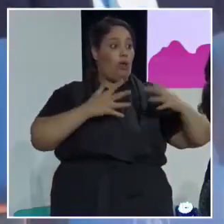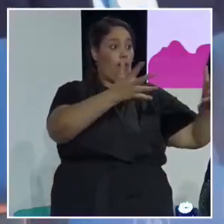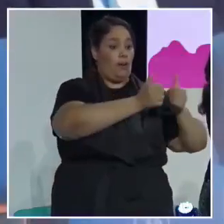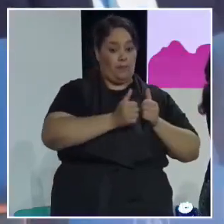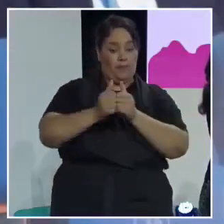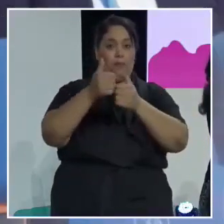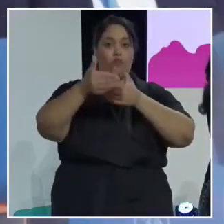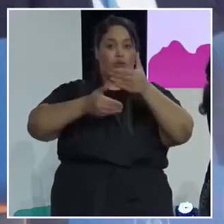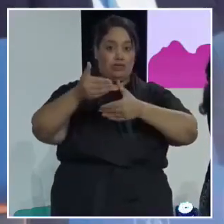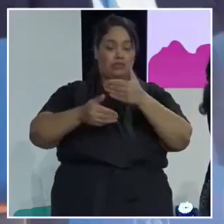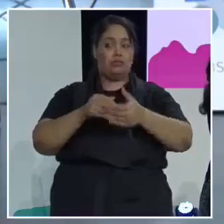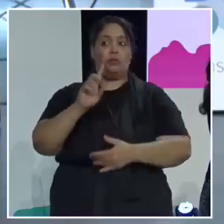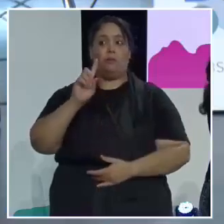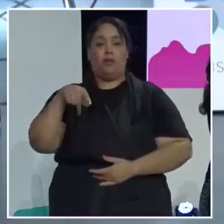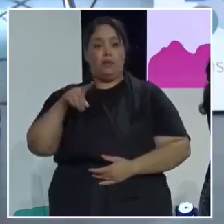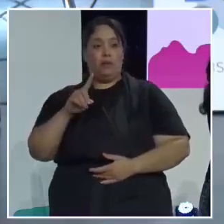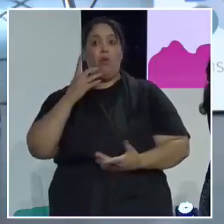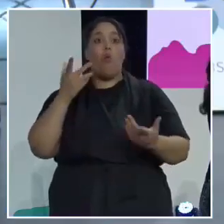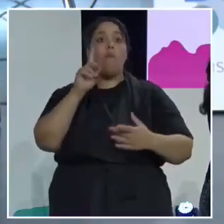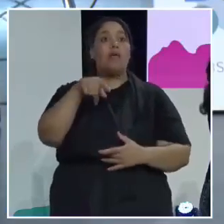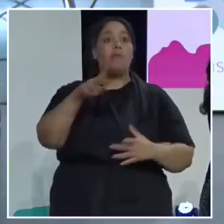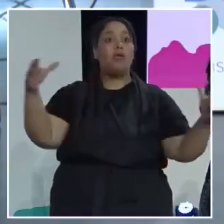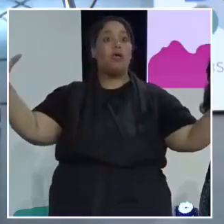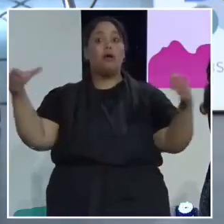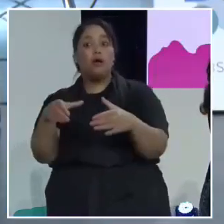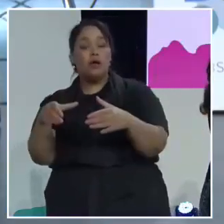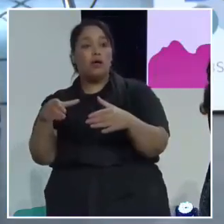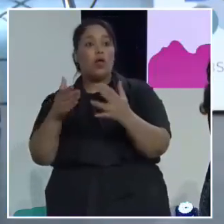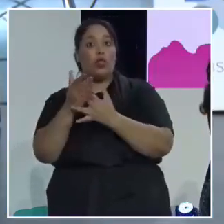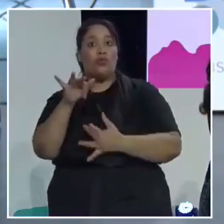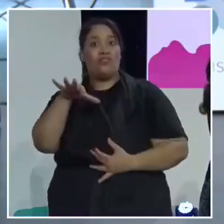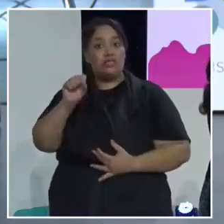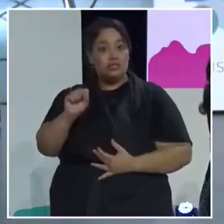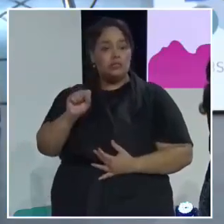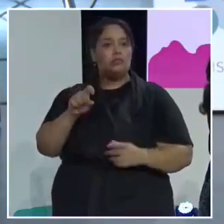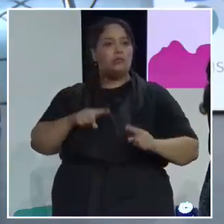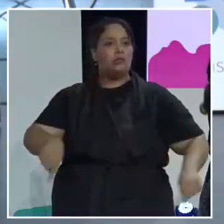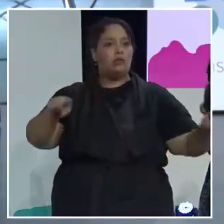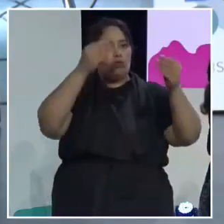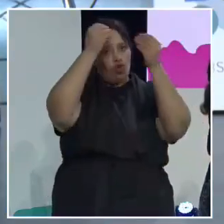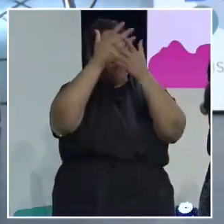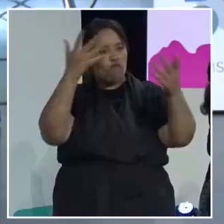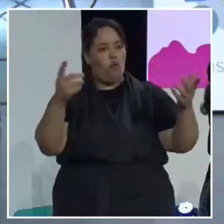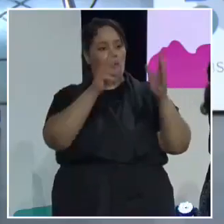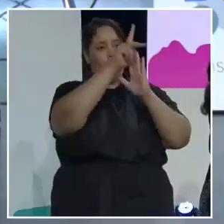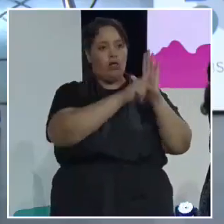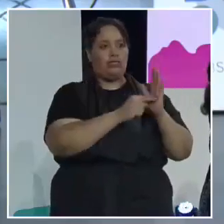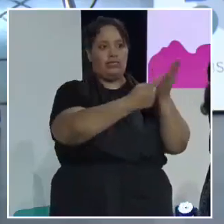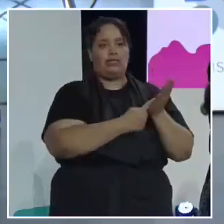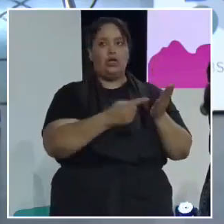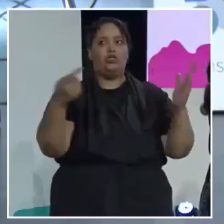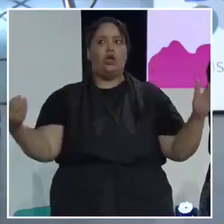PDBs, or the gathering of the PDBs like this fix, certainly would inform the policy